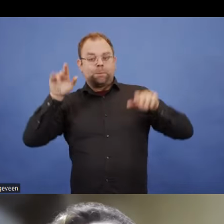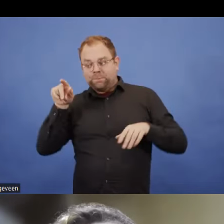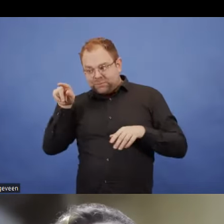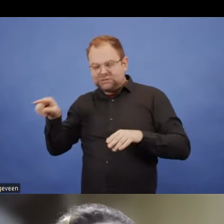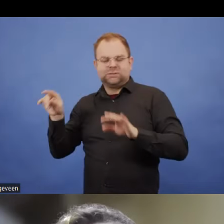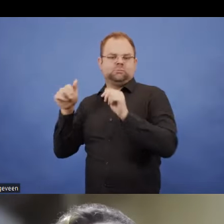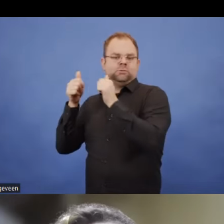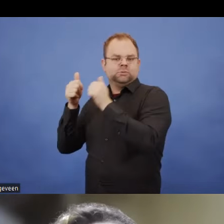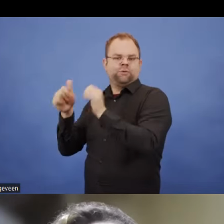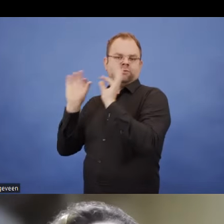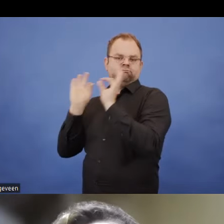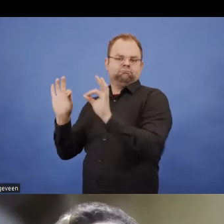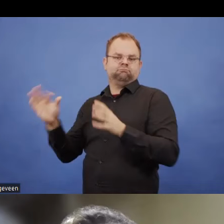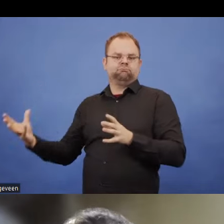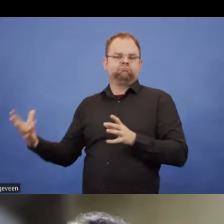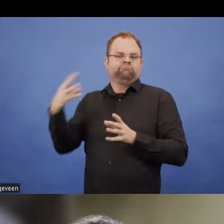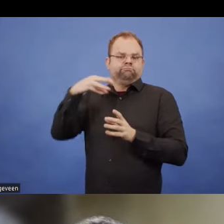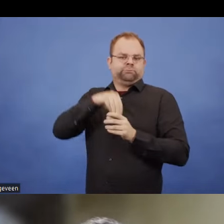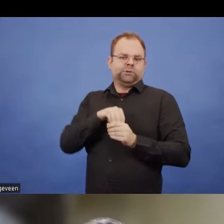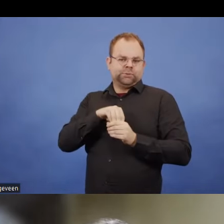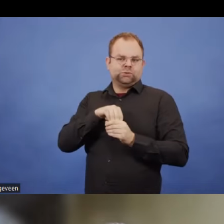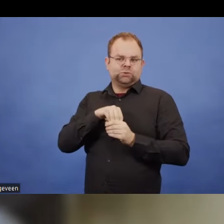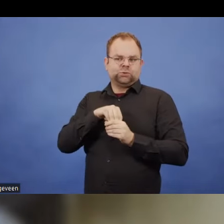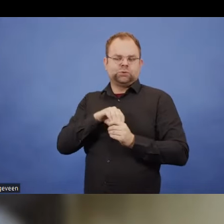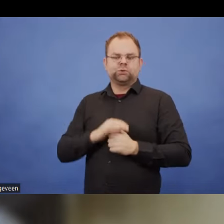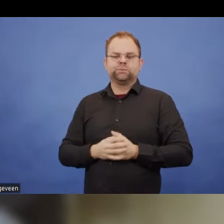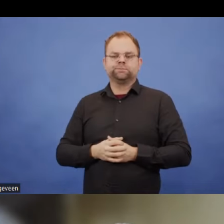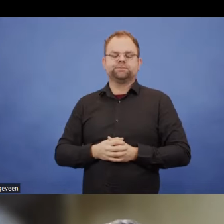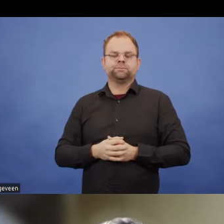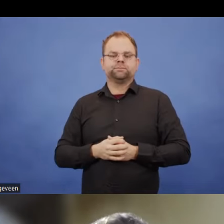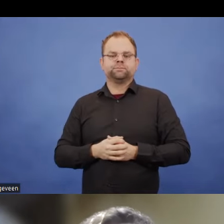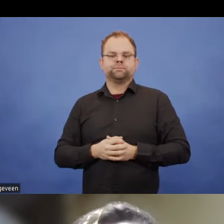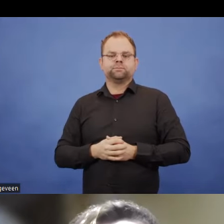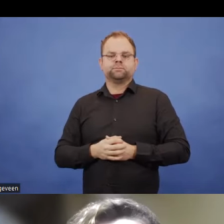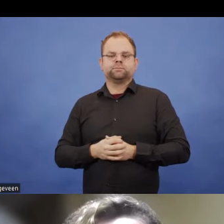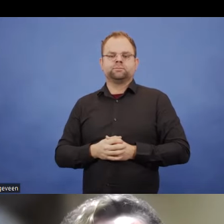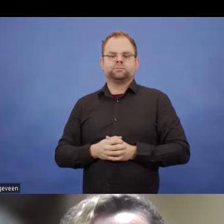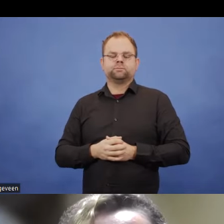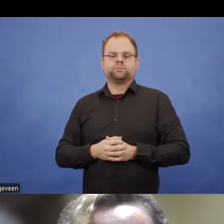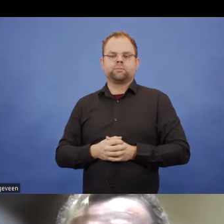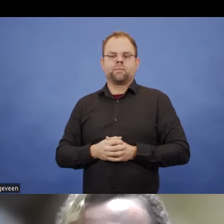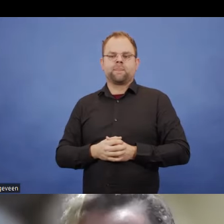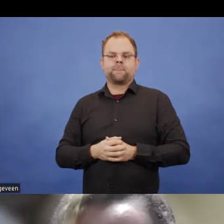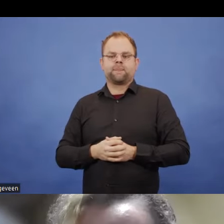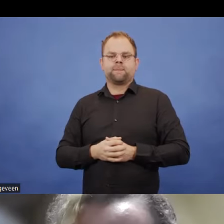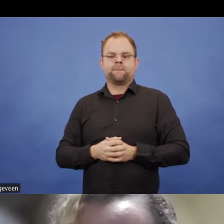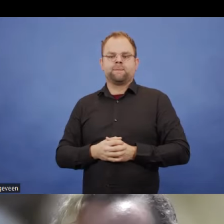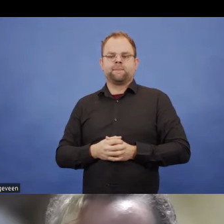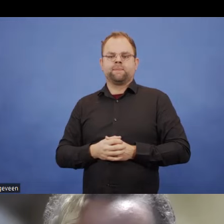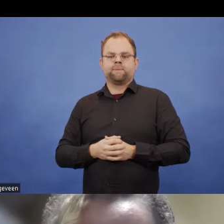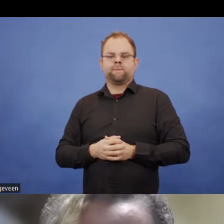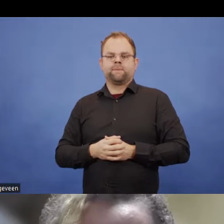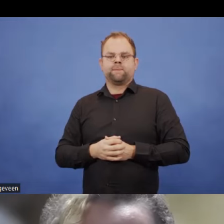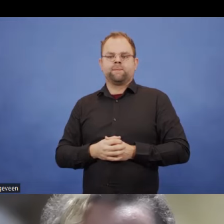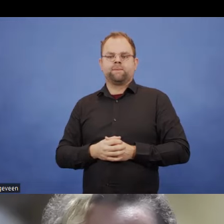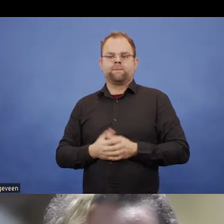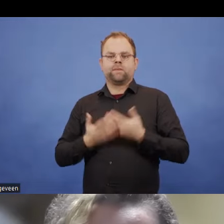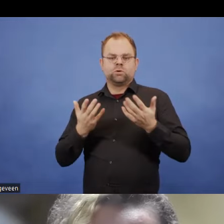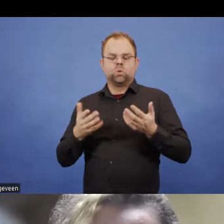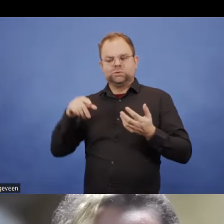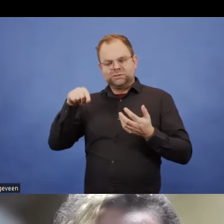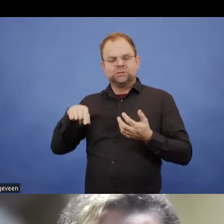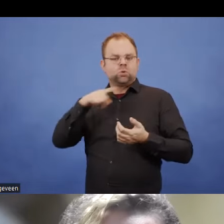how we're trying as much as possible to accommodate persons with disabilities, and this is